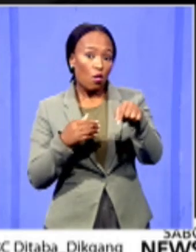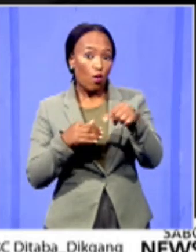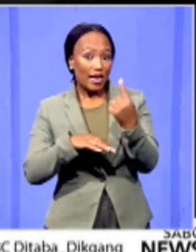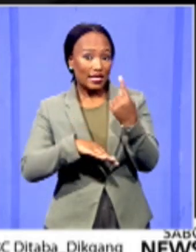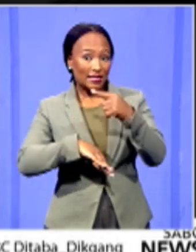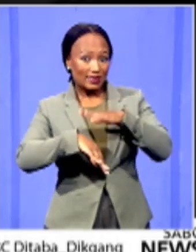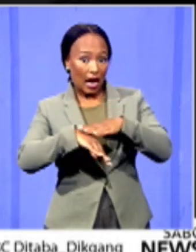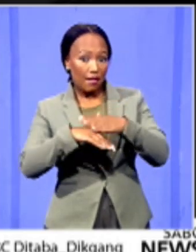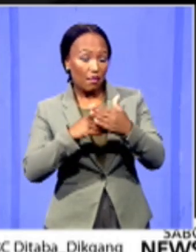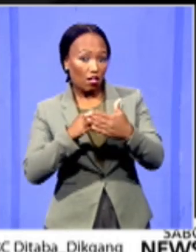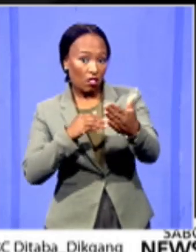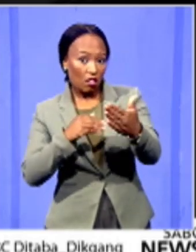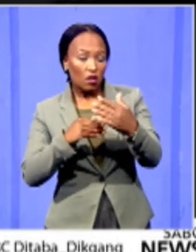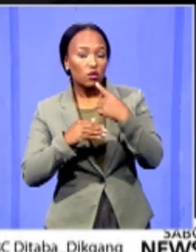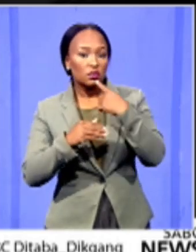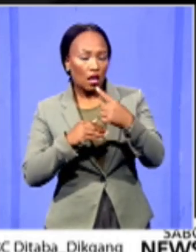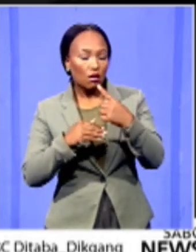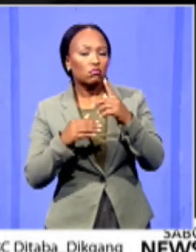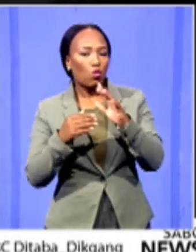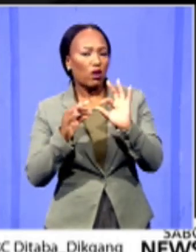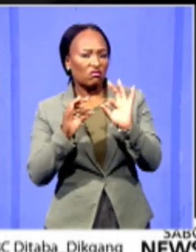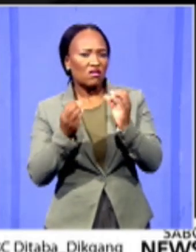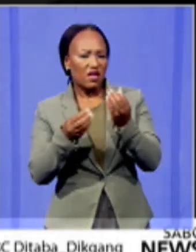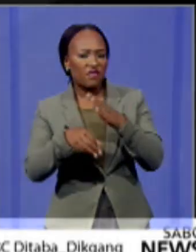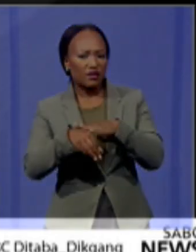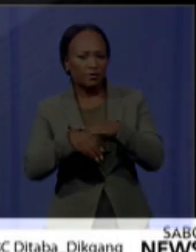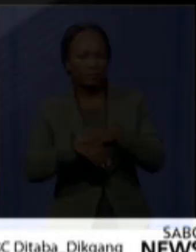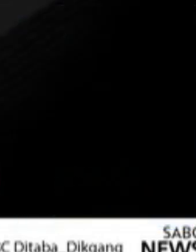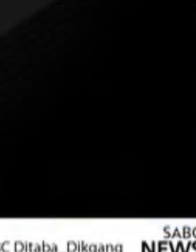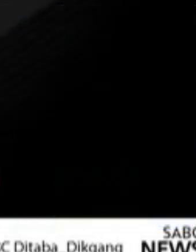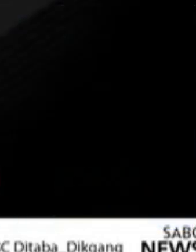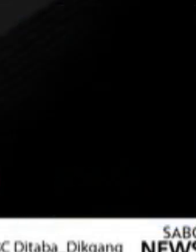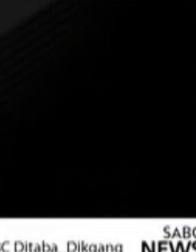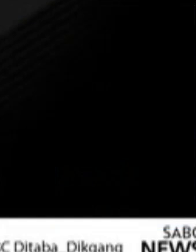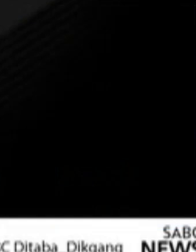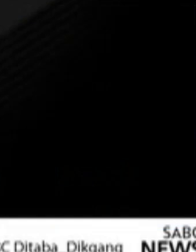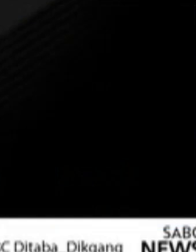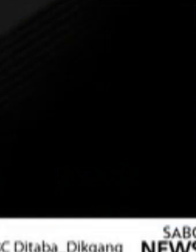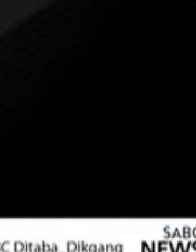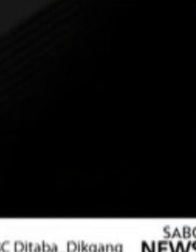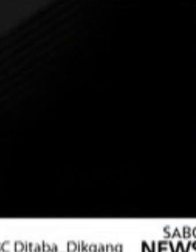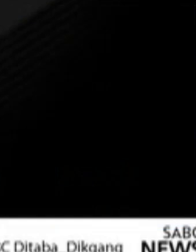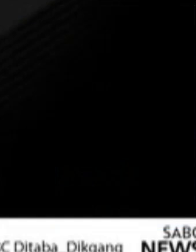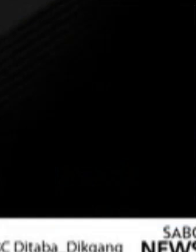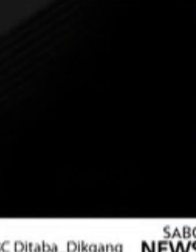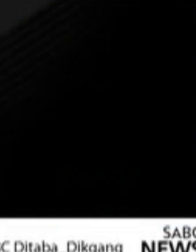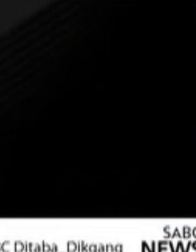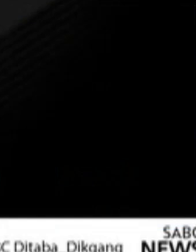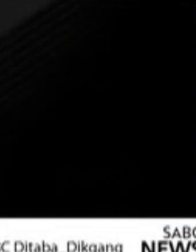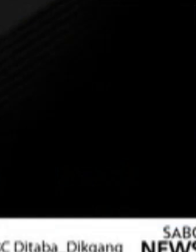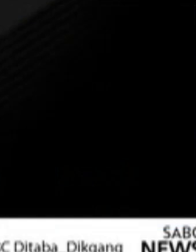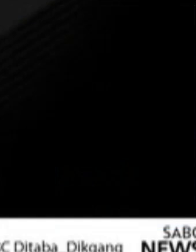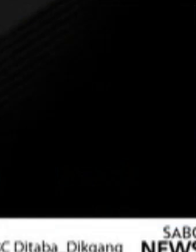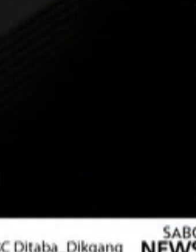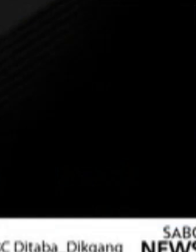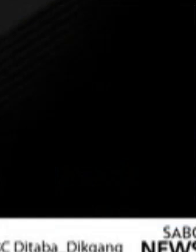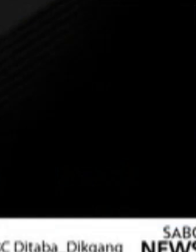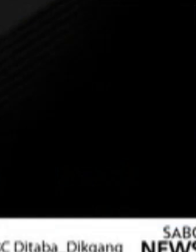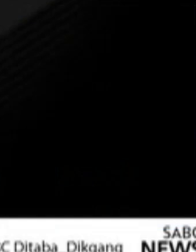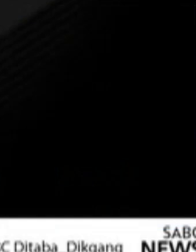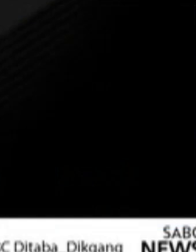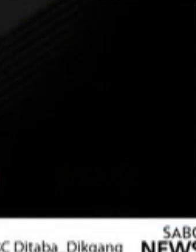ke sebaka sa gore mmušo wa rena ba tšeele marato. Go a nyamiša go bona go e ba le katološo ya boingwadišo bja dispaza. Ke bona